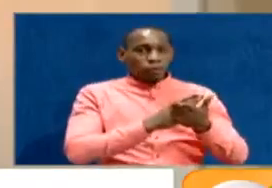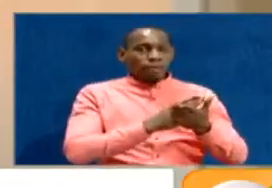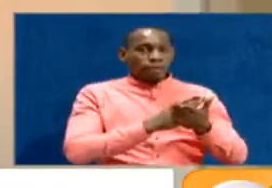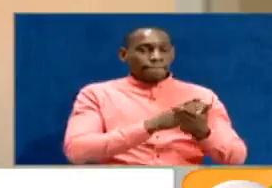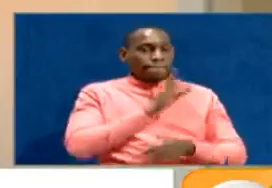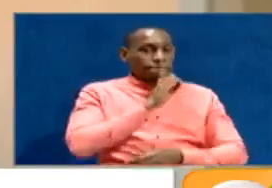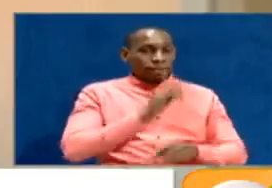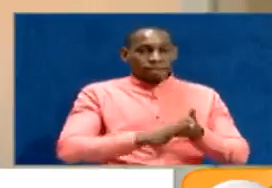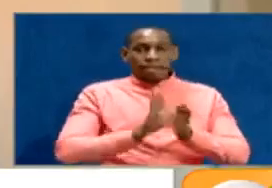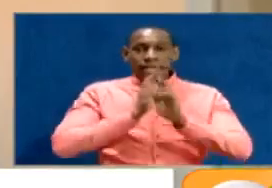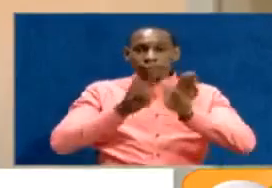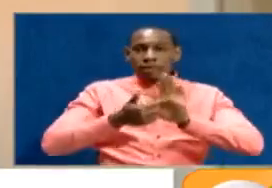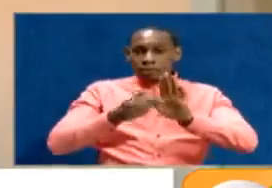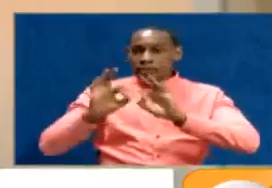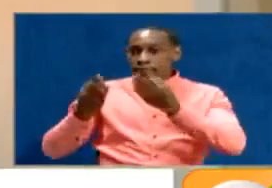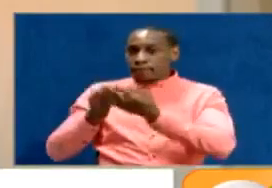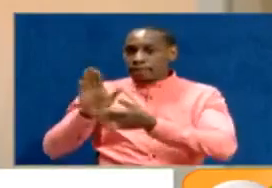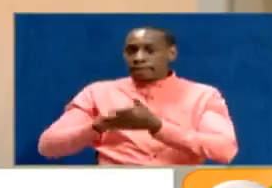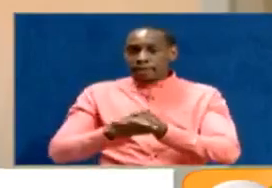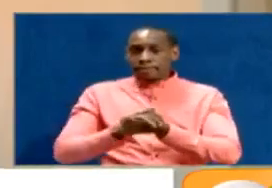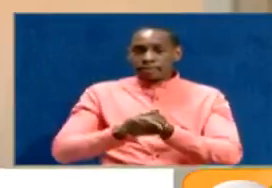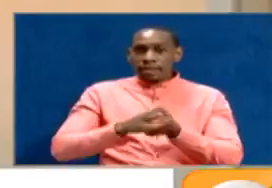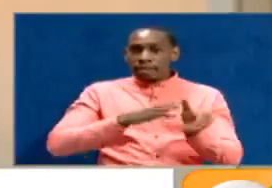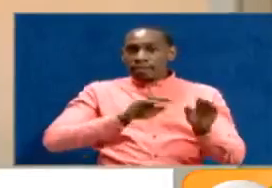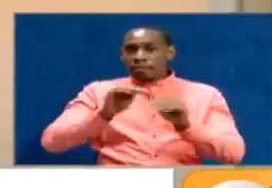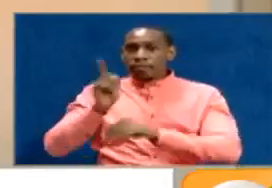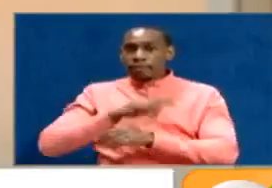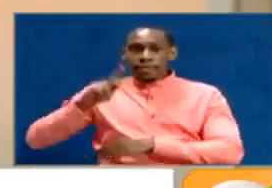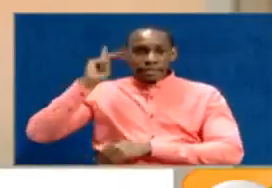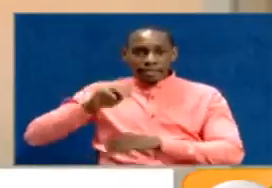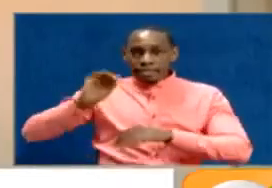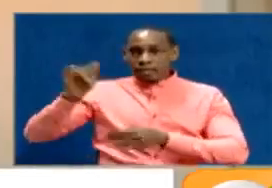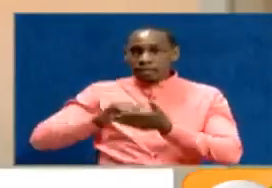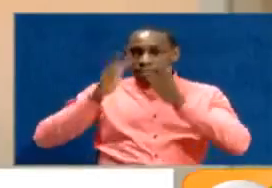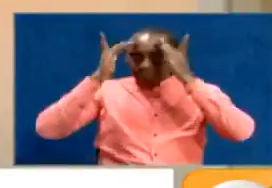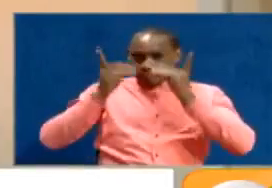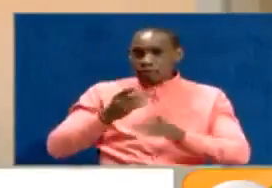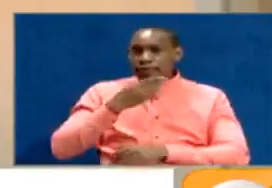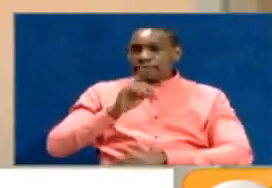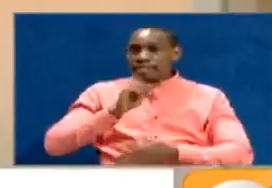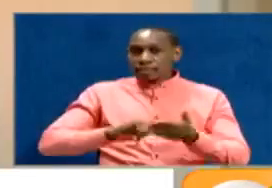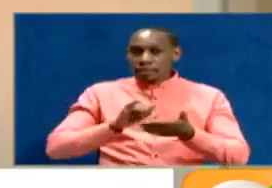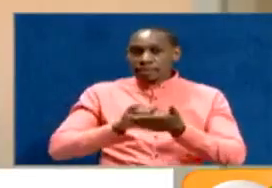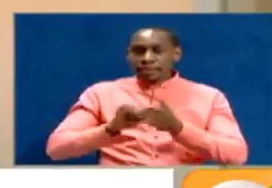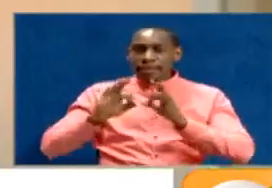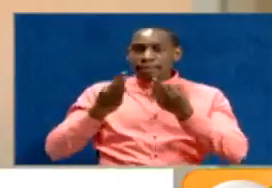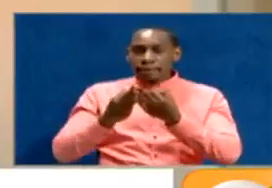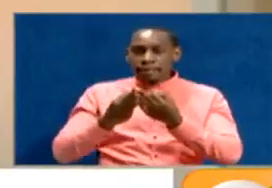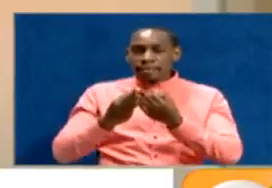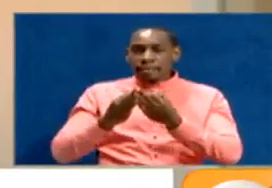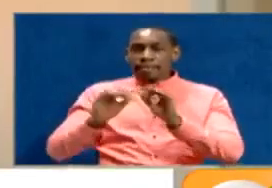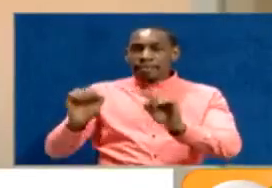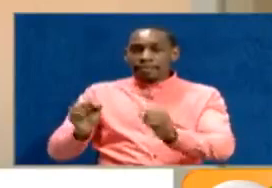As Raquel Muigai reports, the family has since moved to Kisii County, a decision the father believes will keep his family